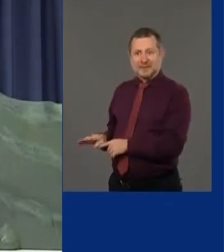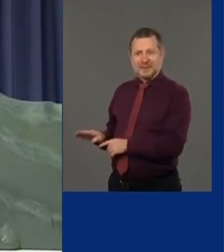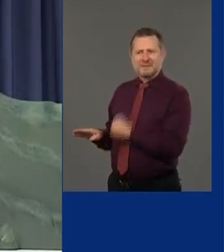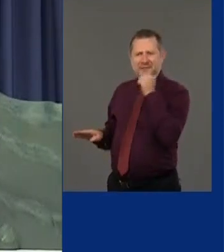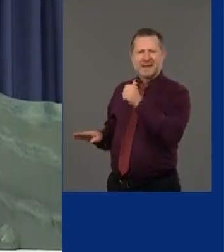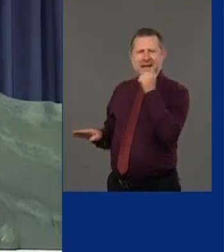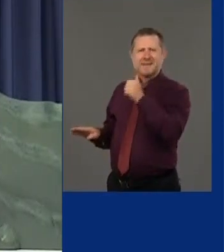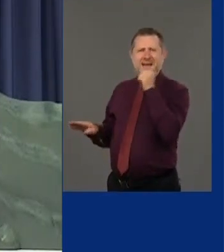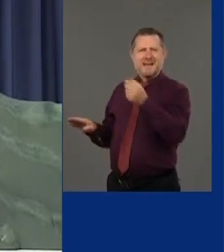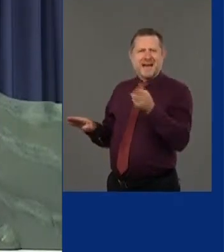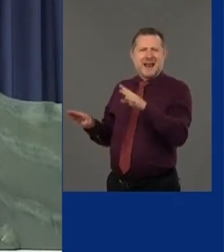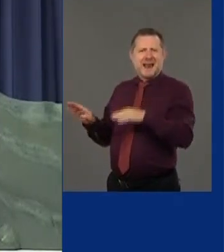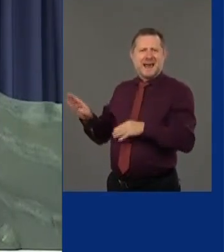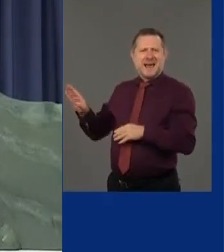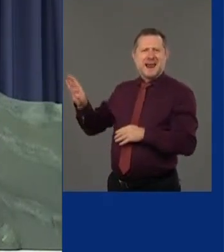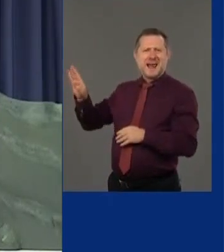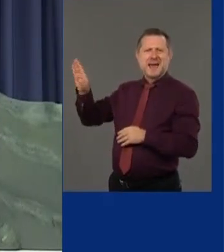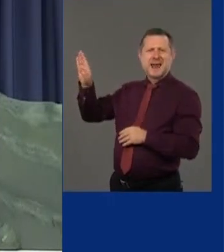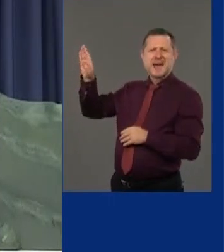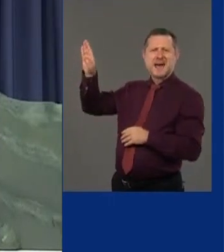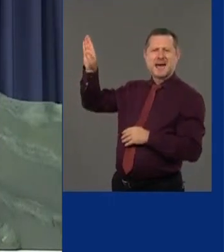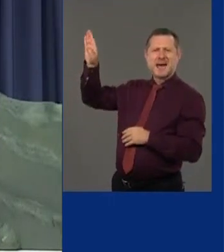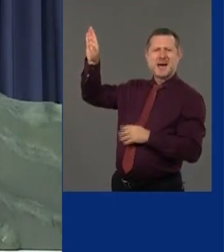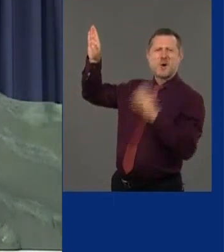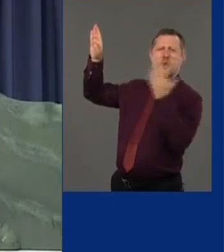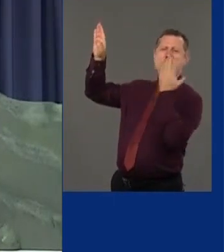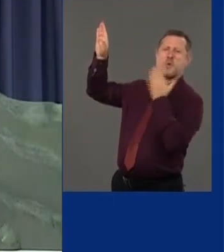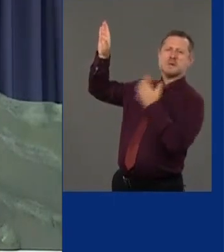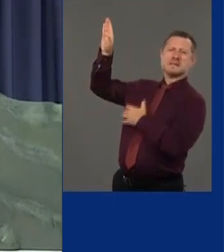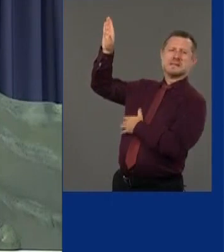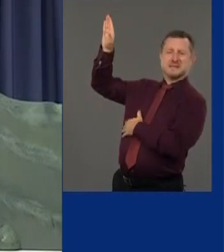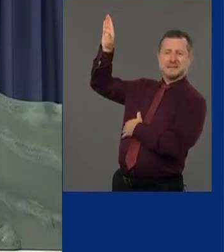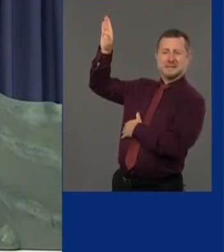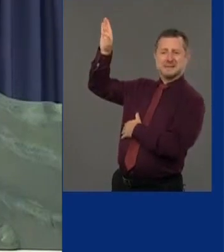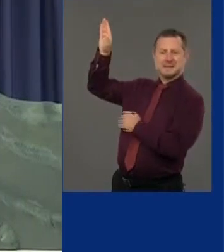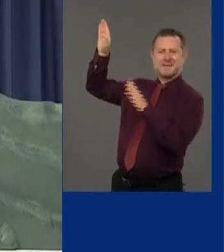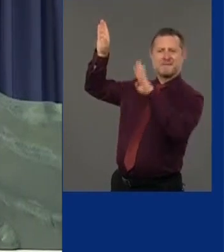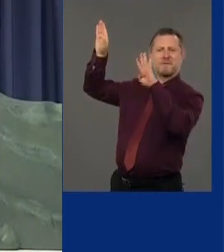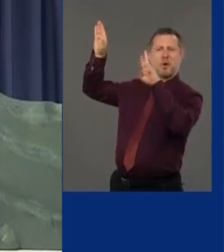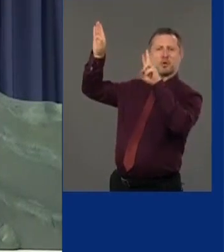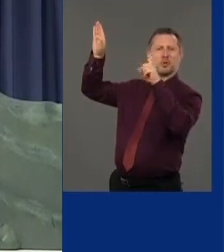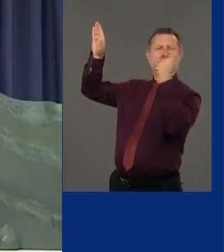going straight up for 42 days.